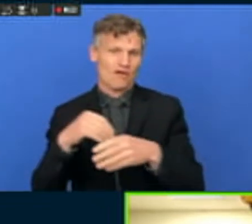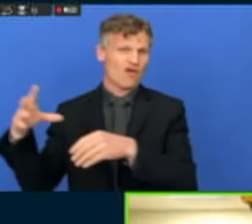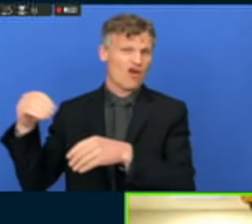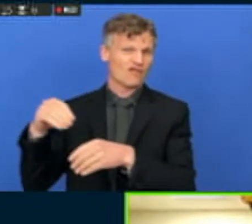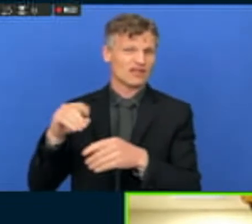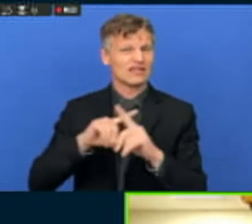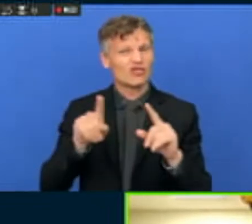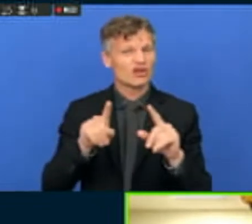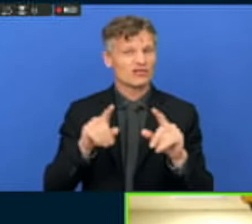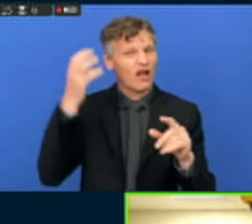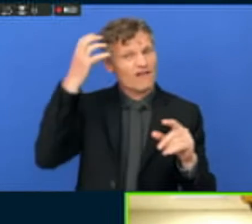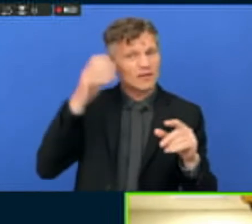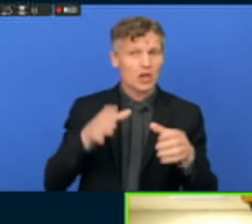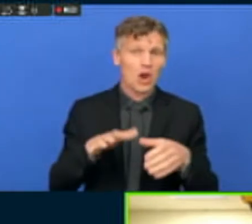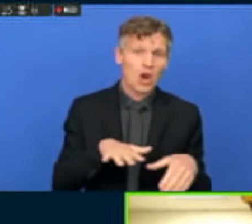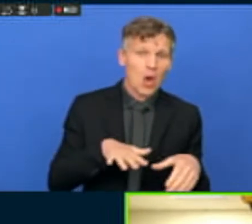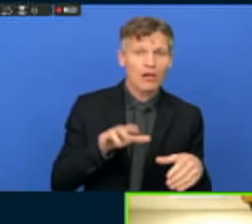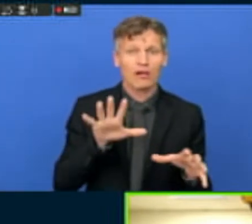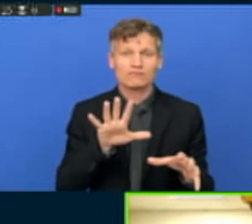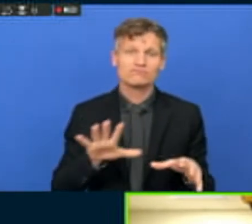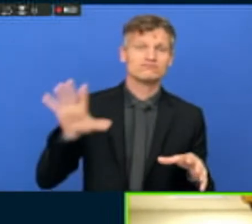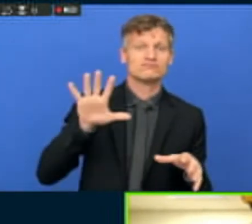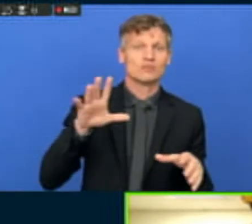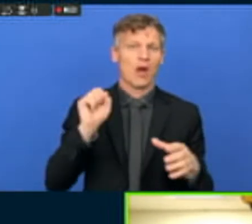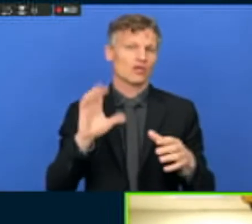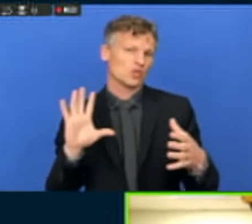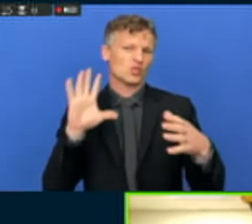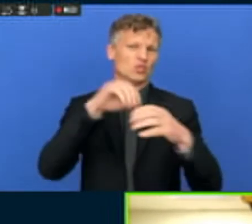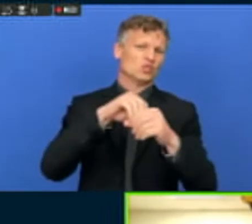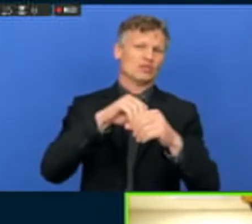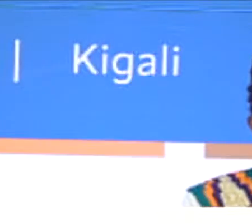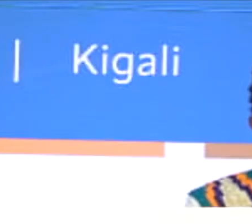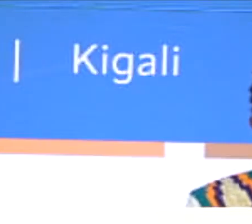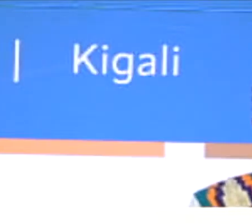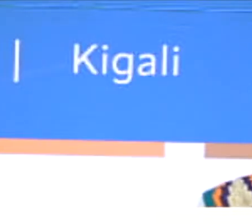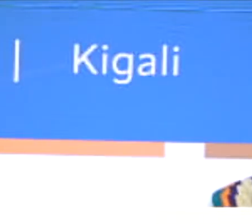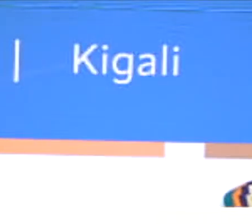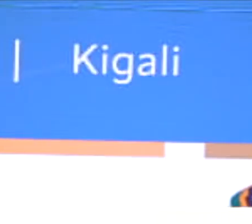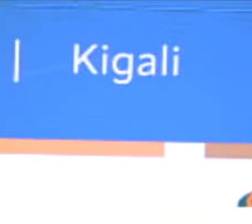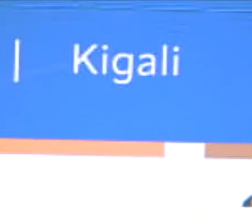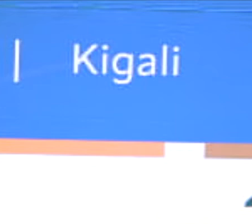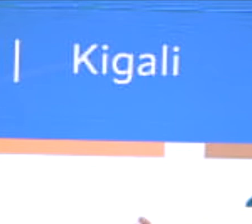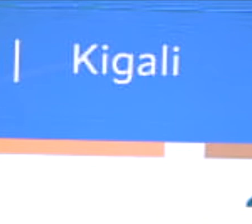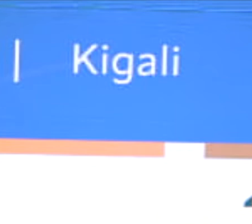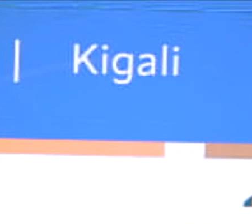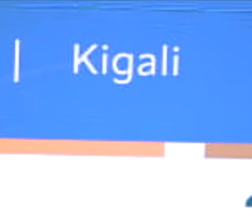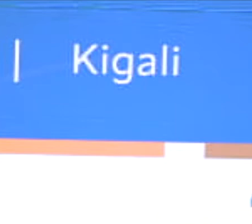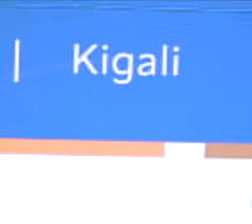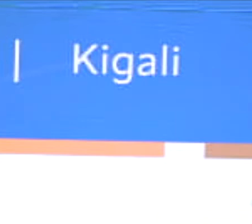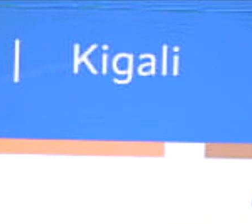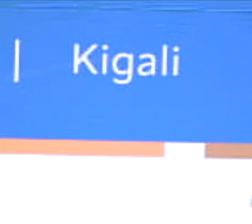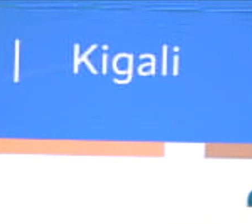throughout all the operations of the United Nations. I'll leave it here. Thank you. Thank you so much. I think really